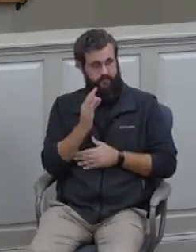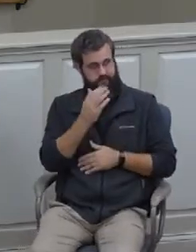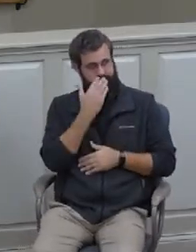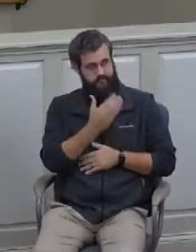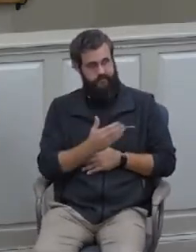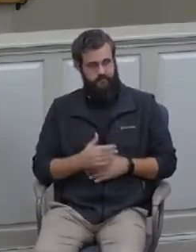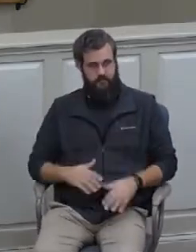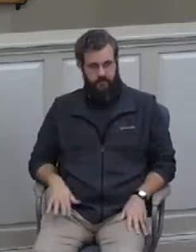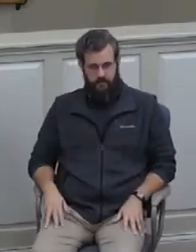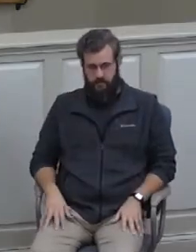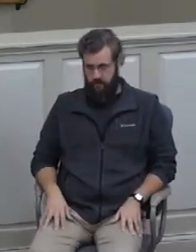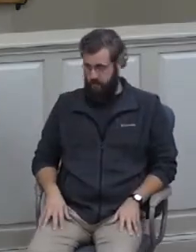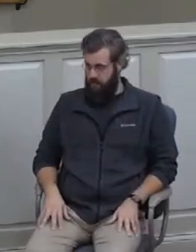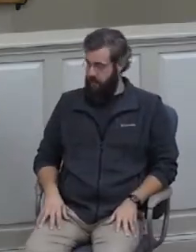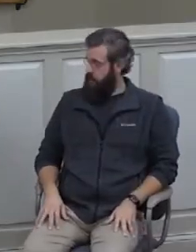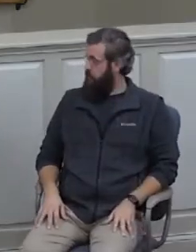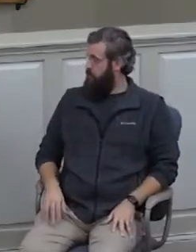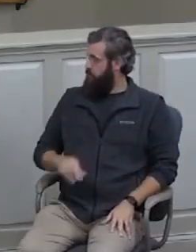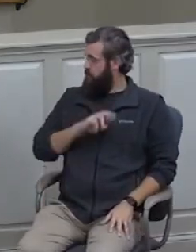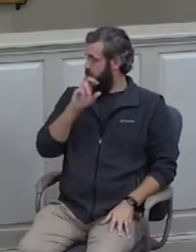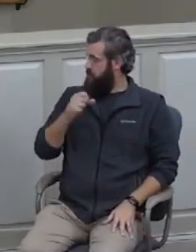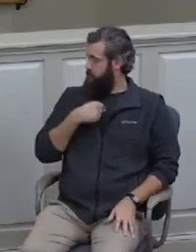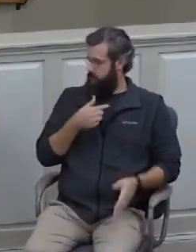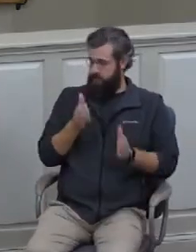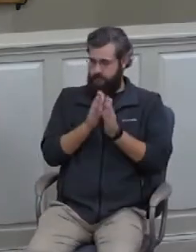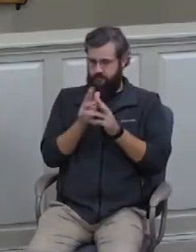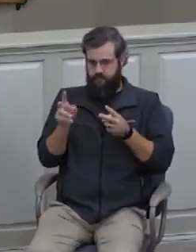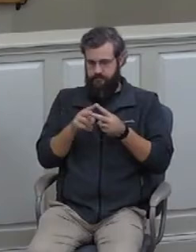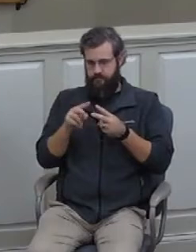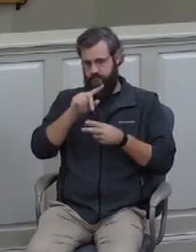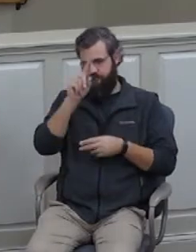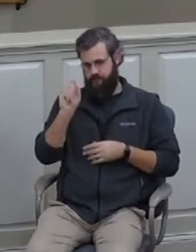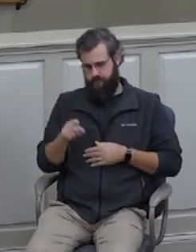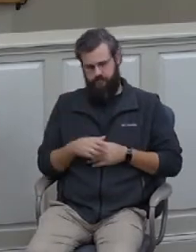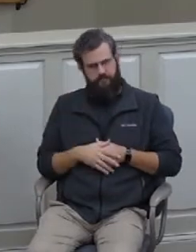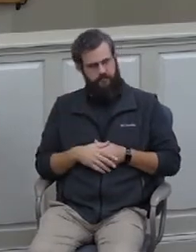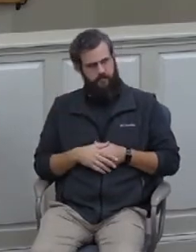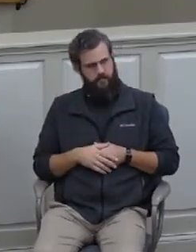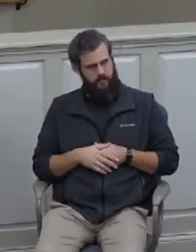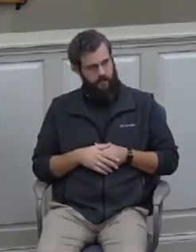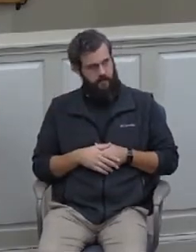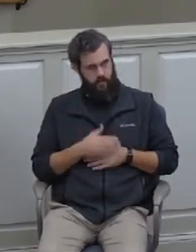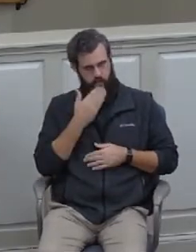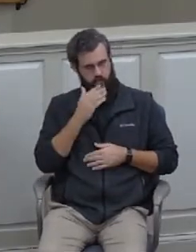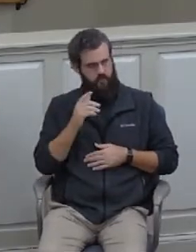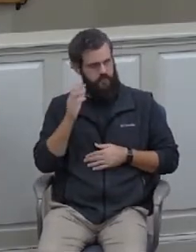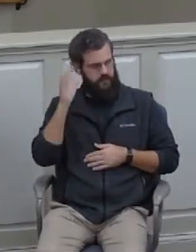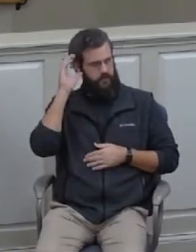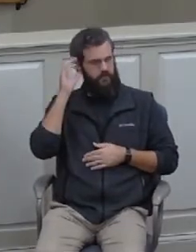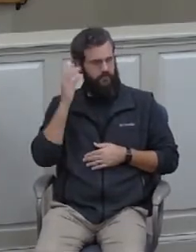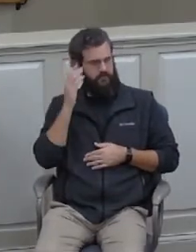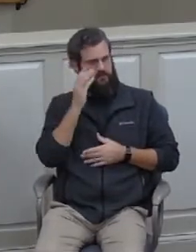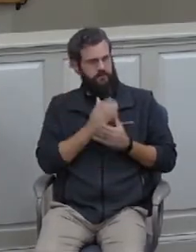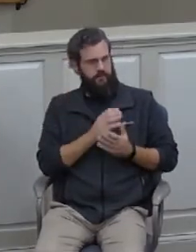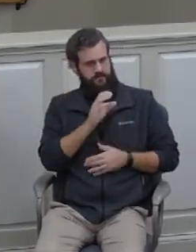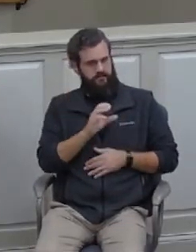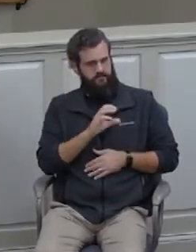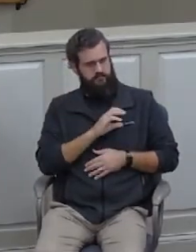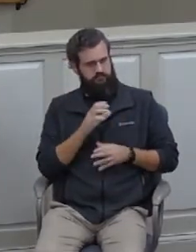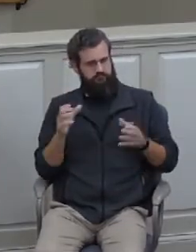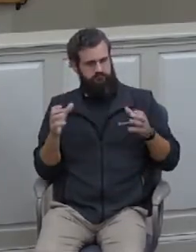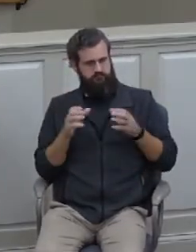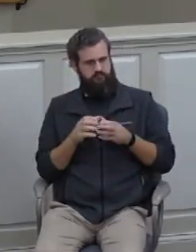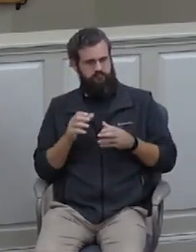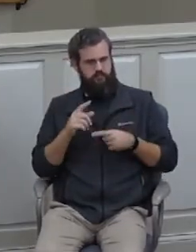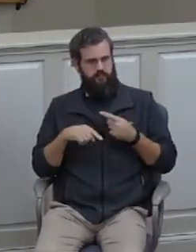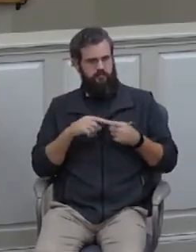you. Can I ask a couple questions? Sure. Yeah. So it was good to hear that we had some citizens together on